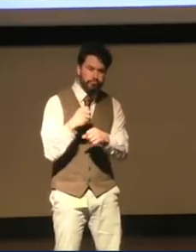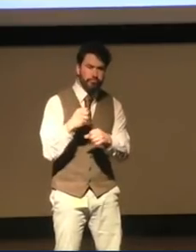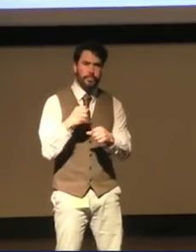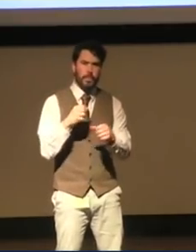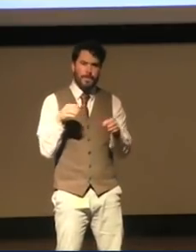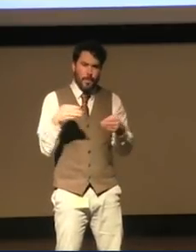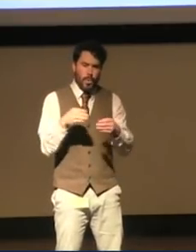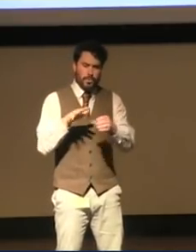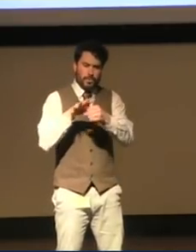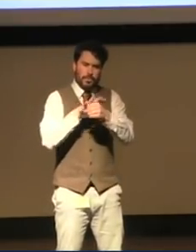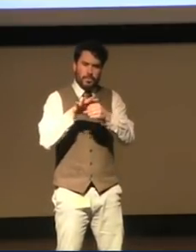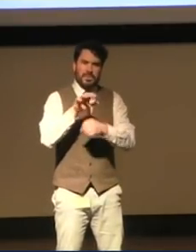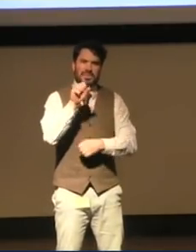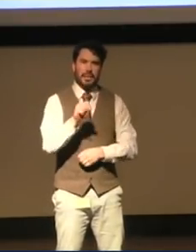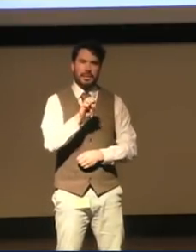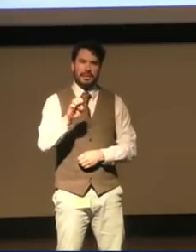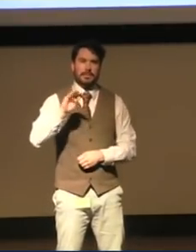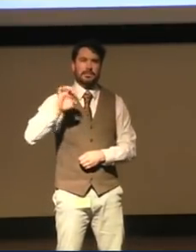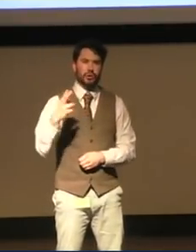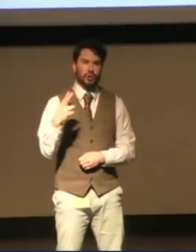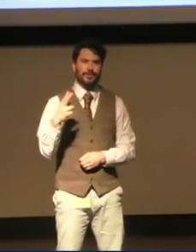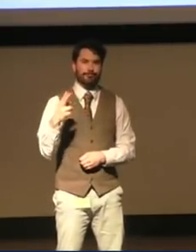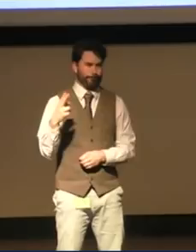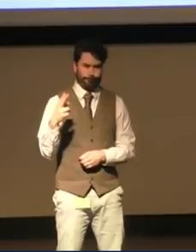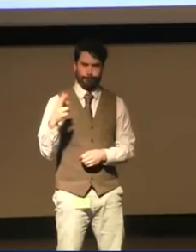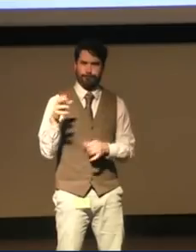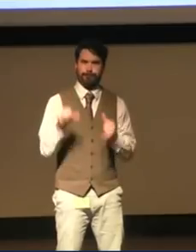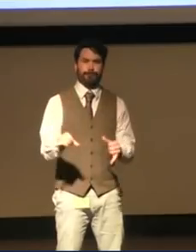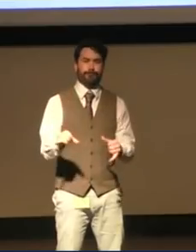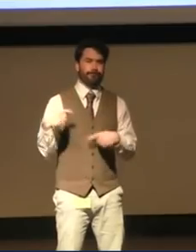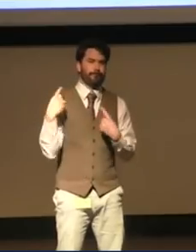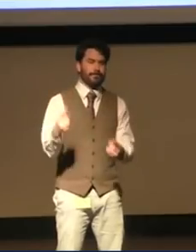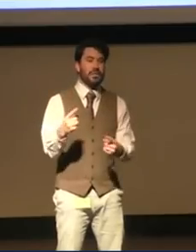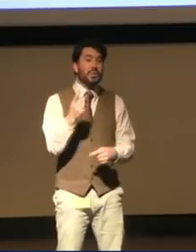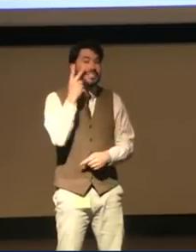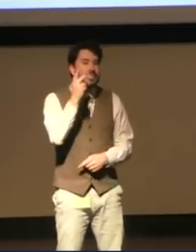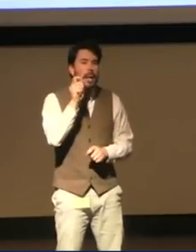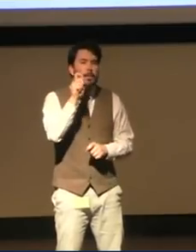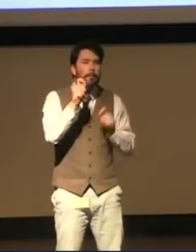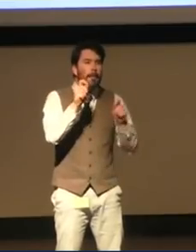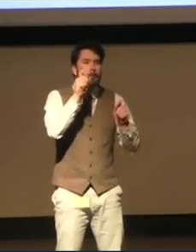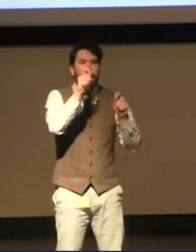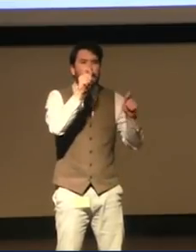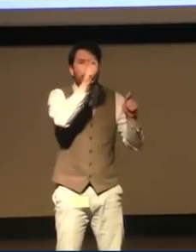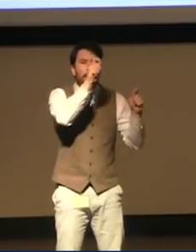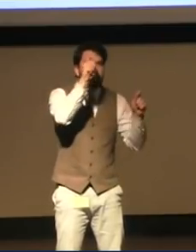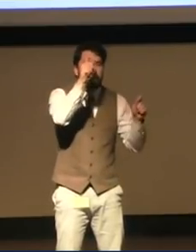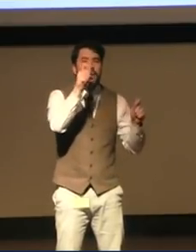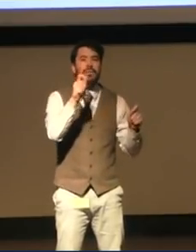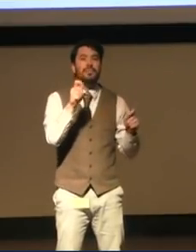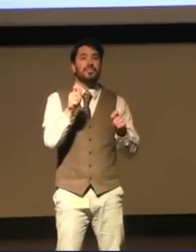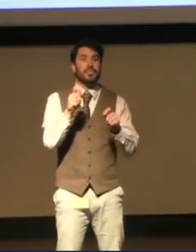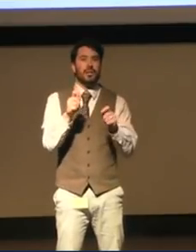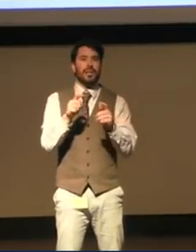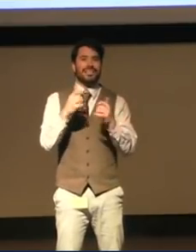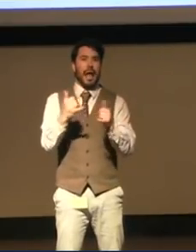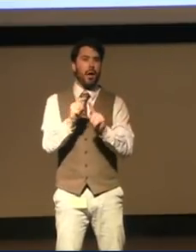southeast Michigan. That's still been the experience, though you can tell from the dots that things are kind of moving